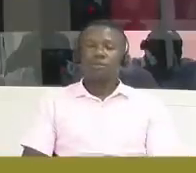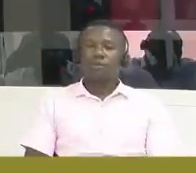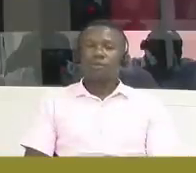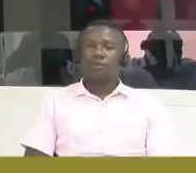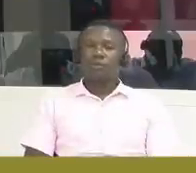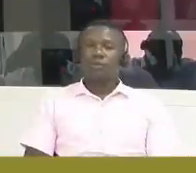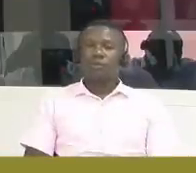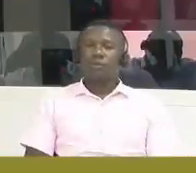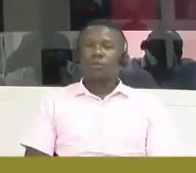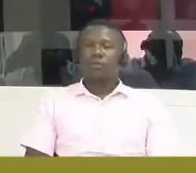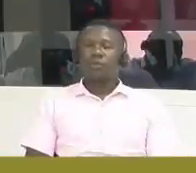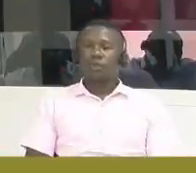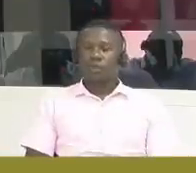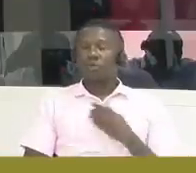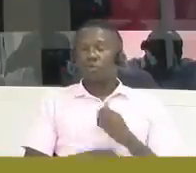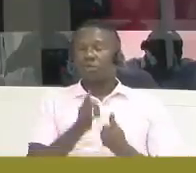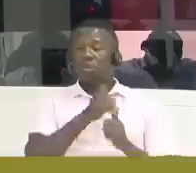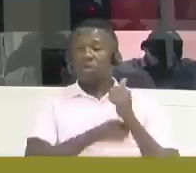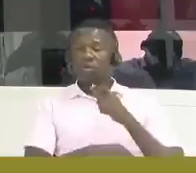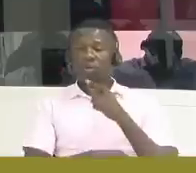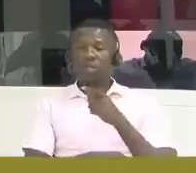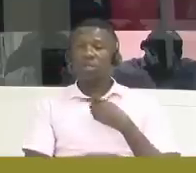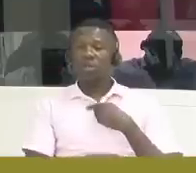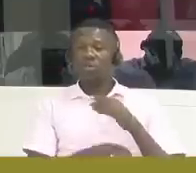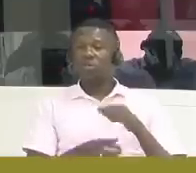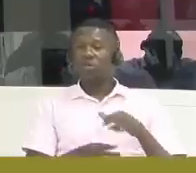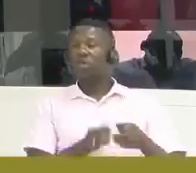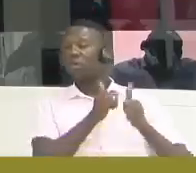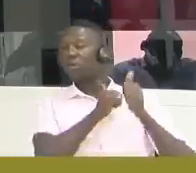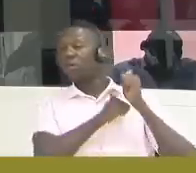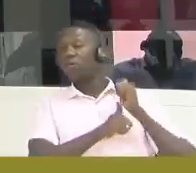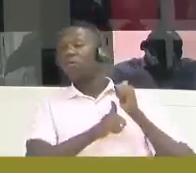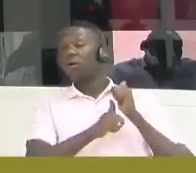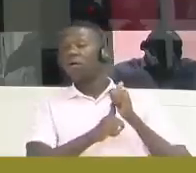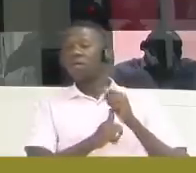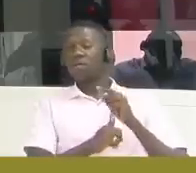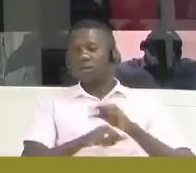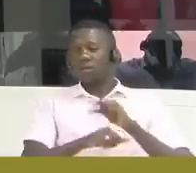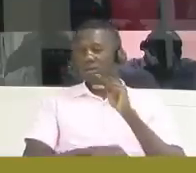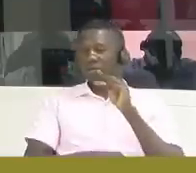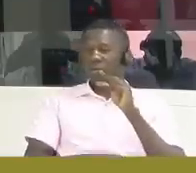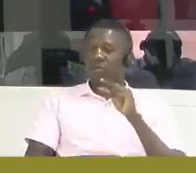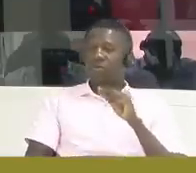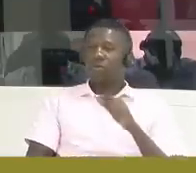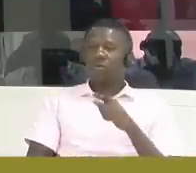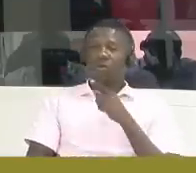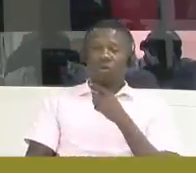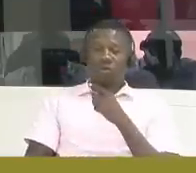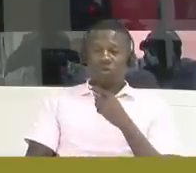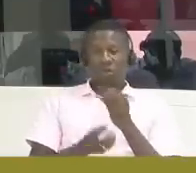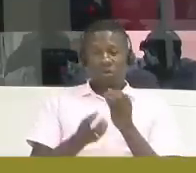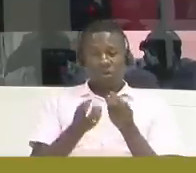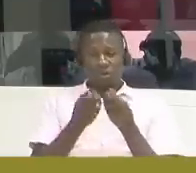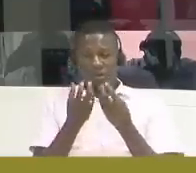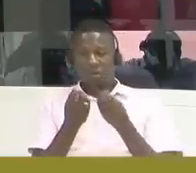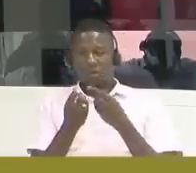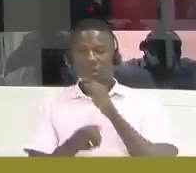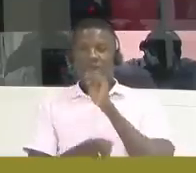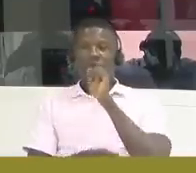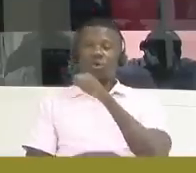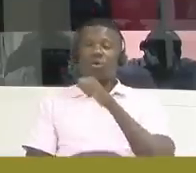I will come back to that. I just want to take you back a little bit. You told us that your husband